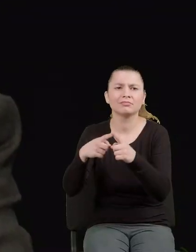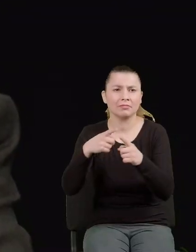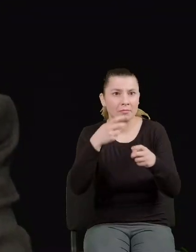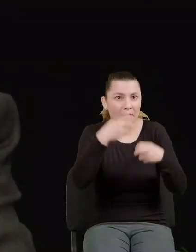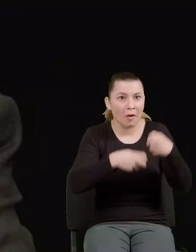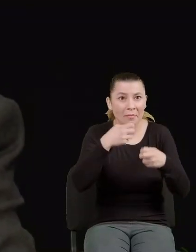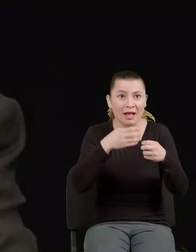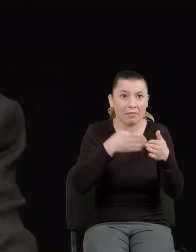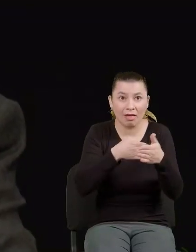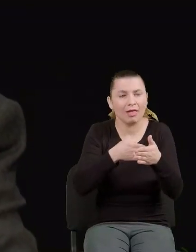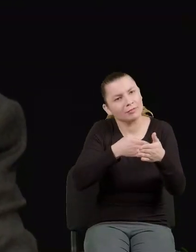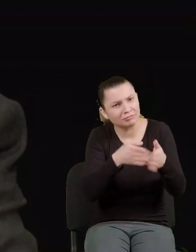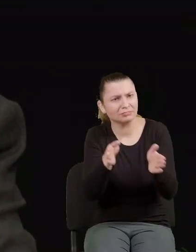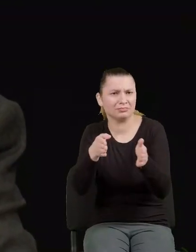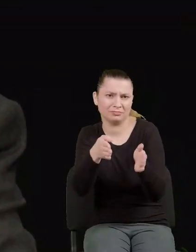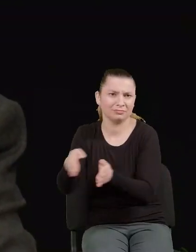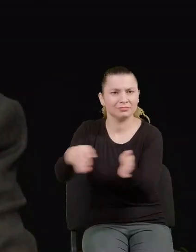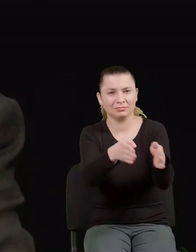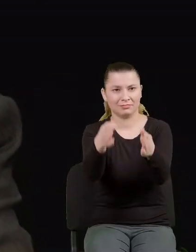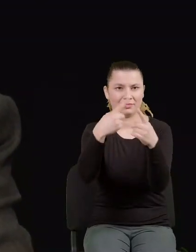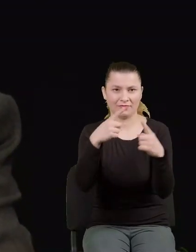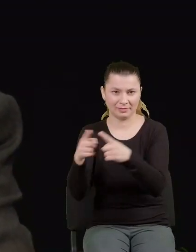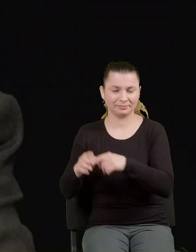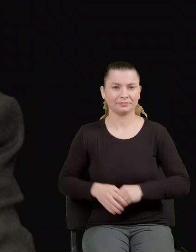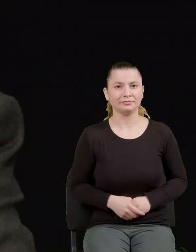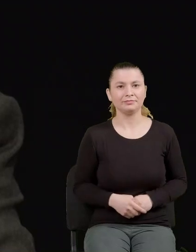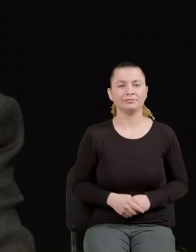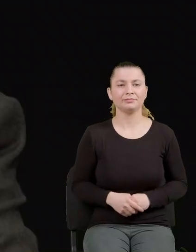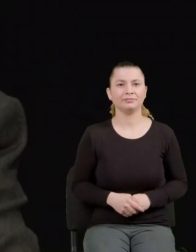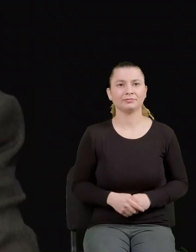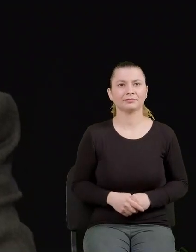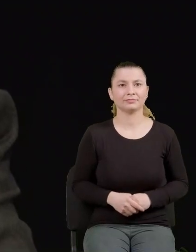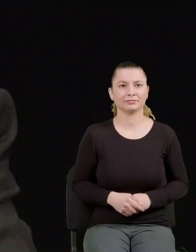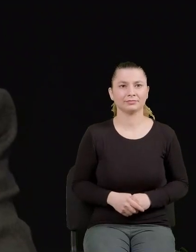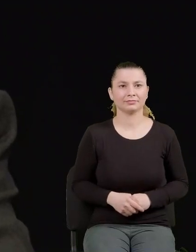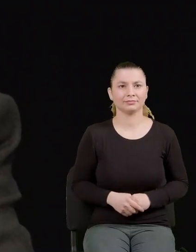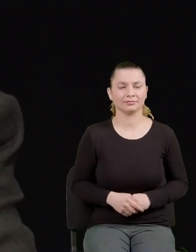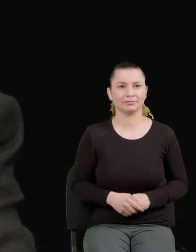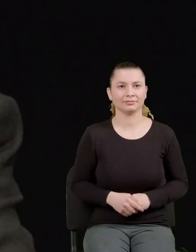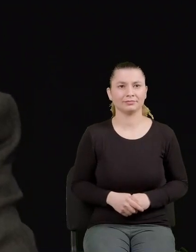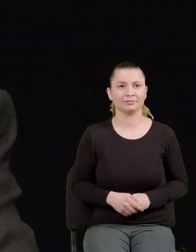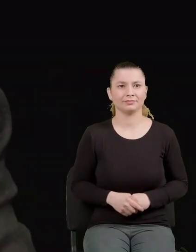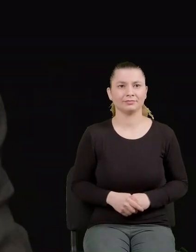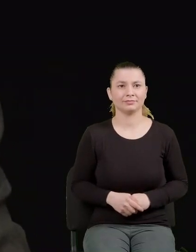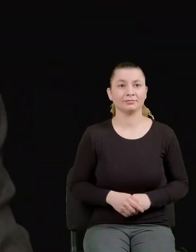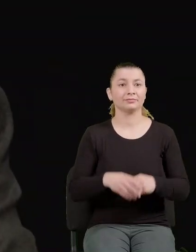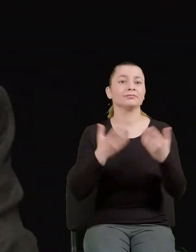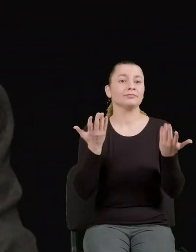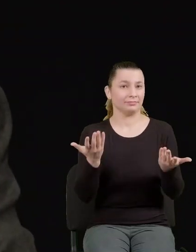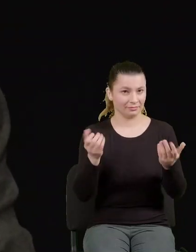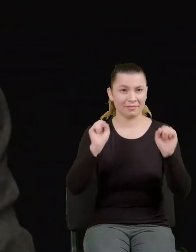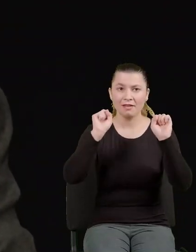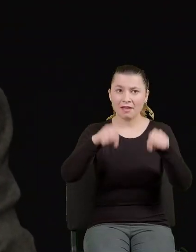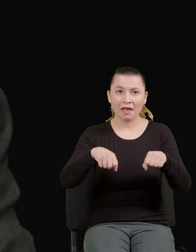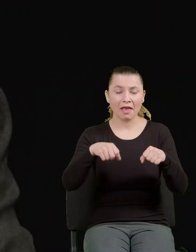But if you're looking to ensure that this is part of your resilience program, you can, in fact, you know, make this justification.